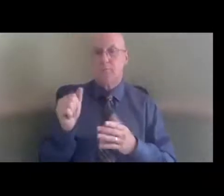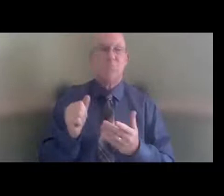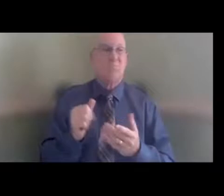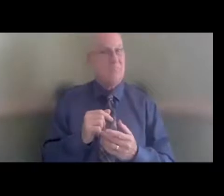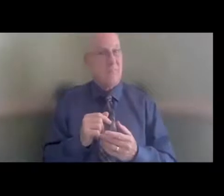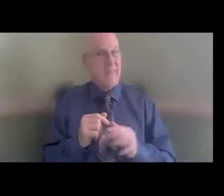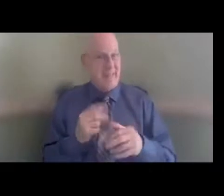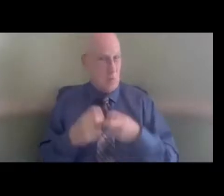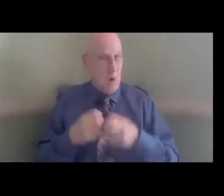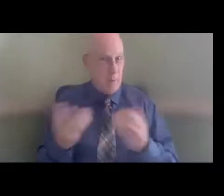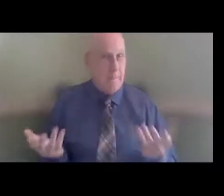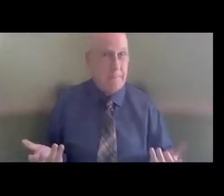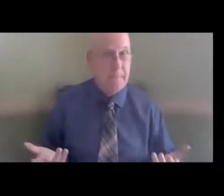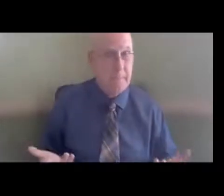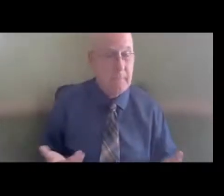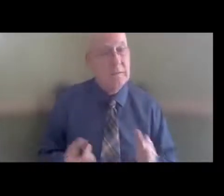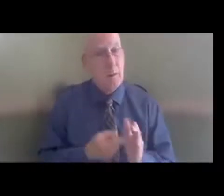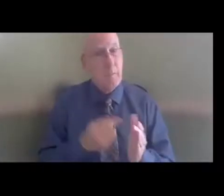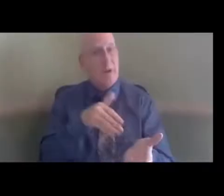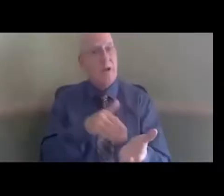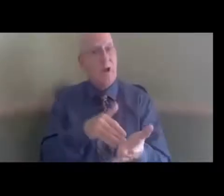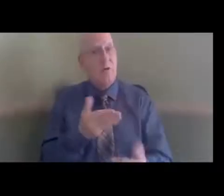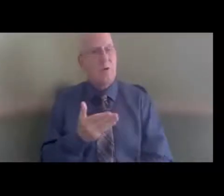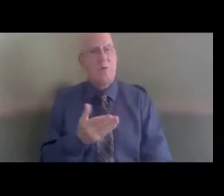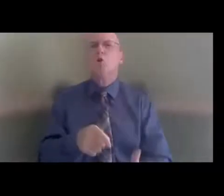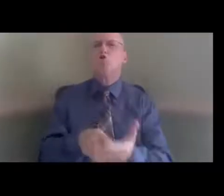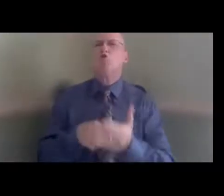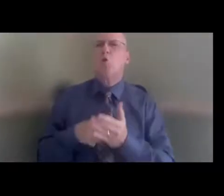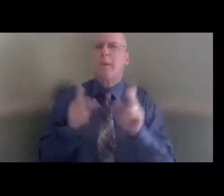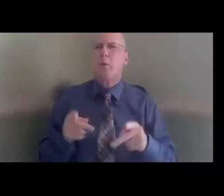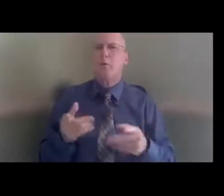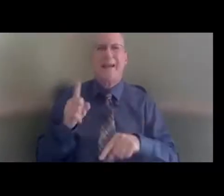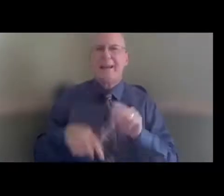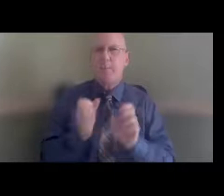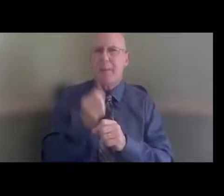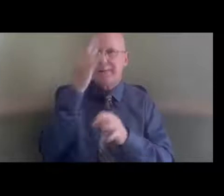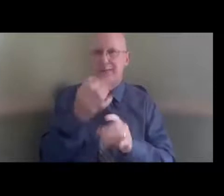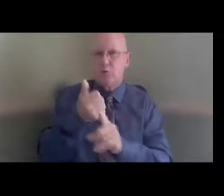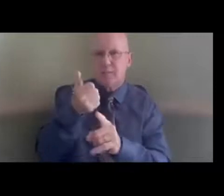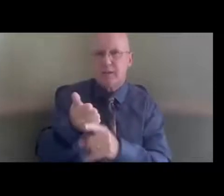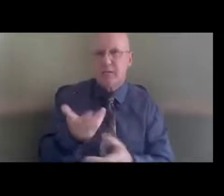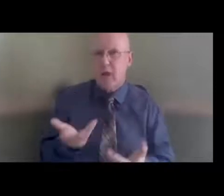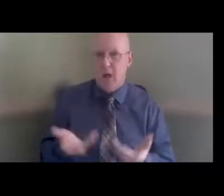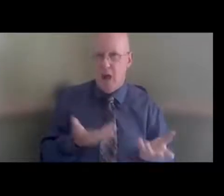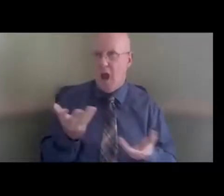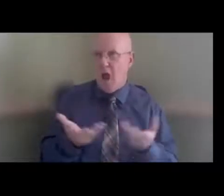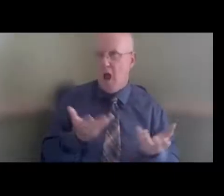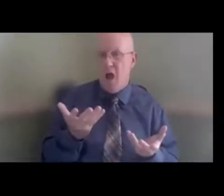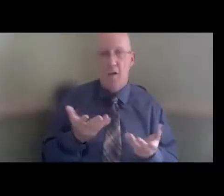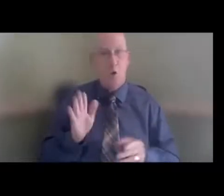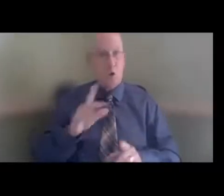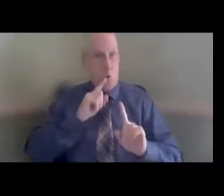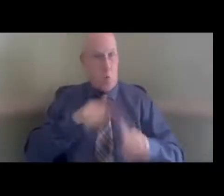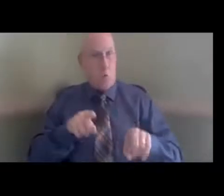sometimes that's a problem. Sometimes you have a doctor that says, show me this person can't make decisions for themselves. Now, your order as